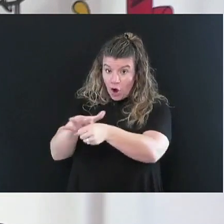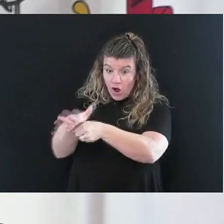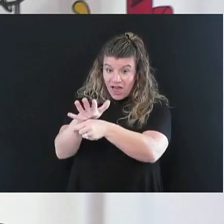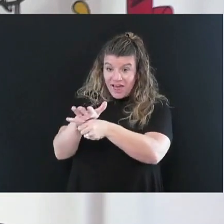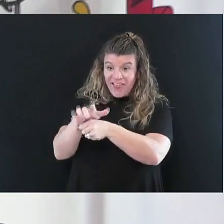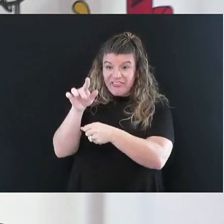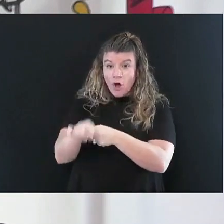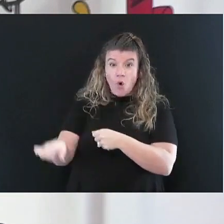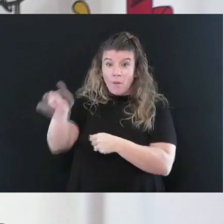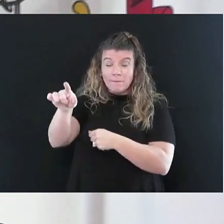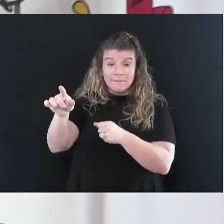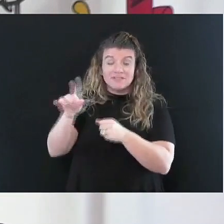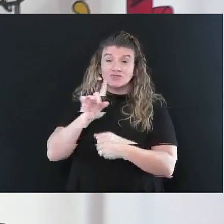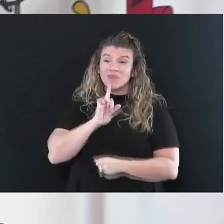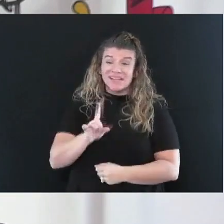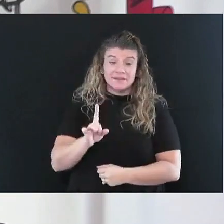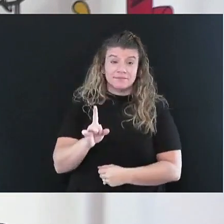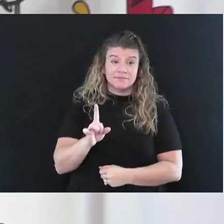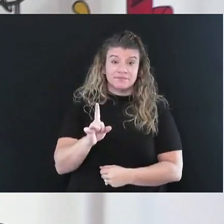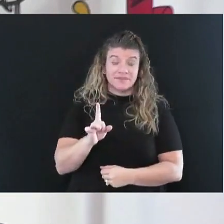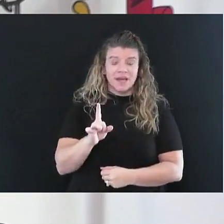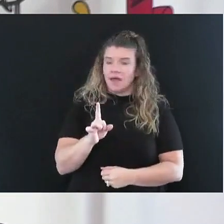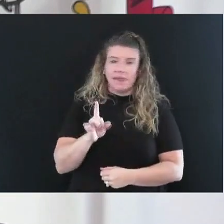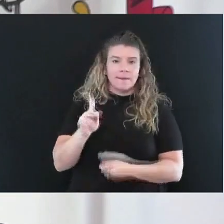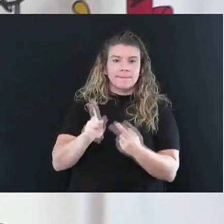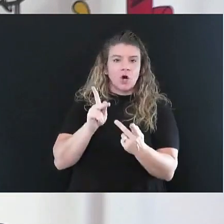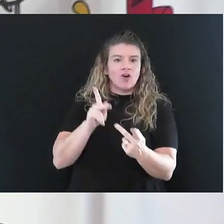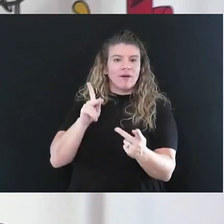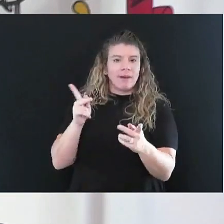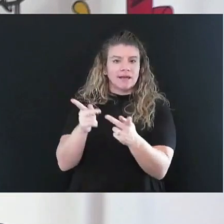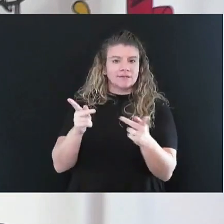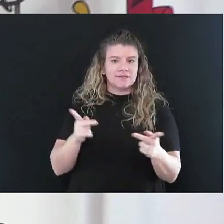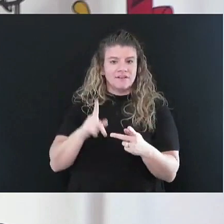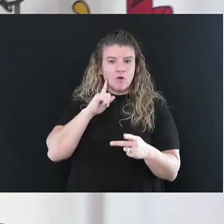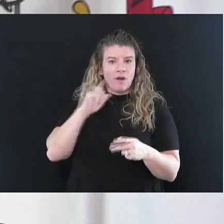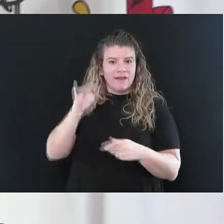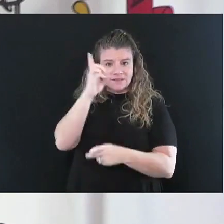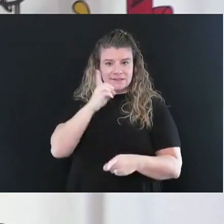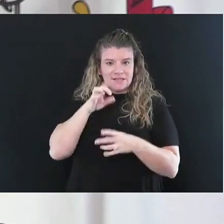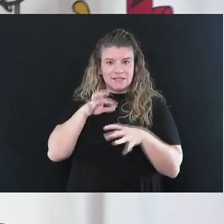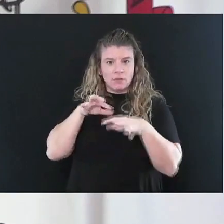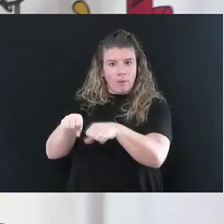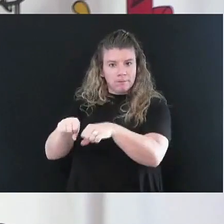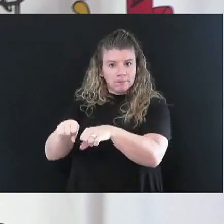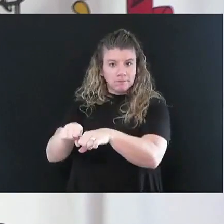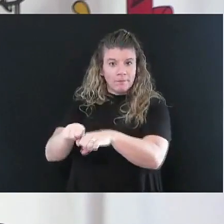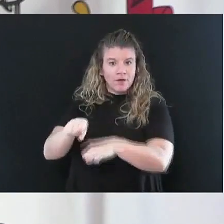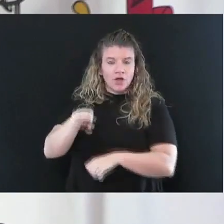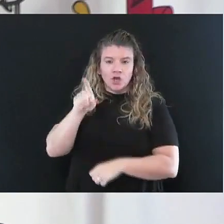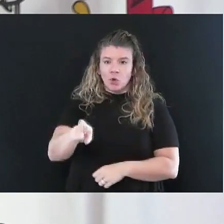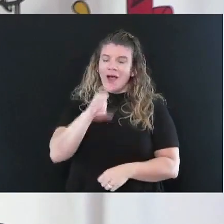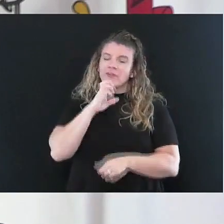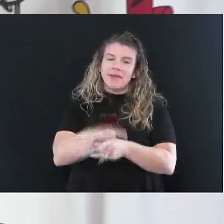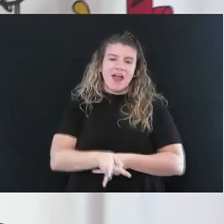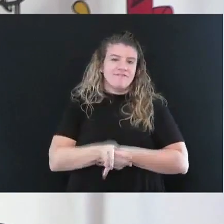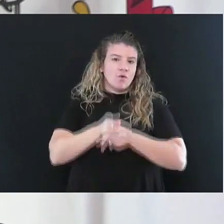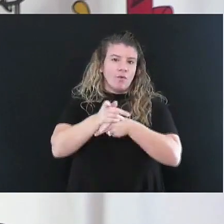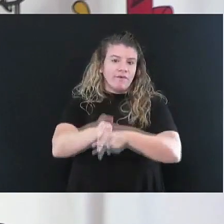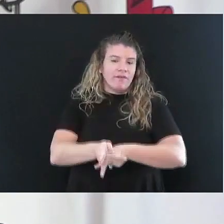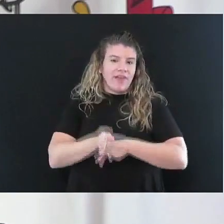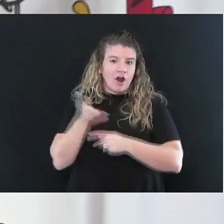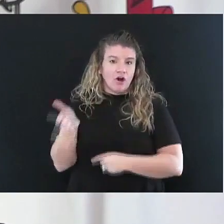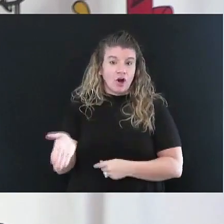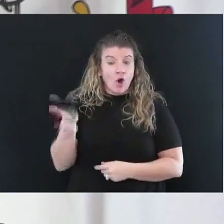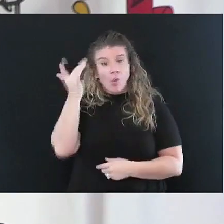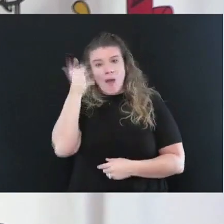almost a breeding ground for this situation. You got to be super, super careful there because people